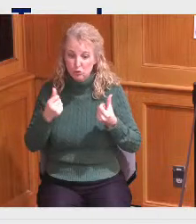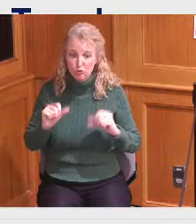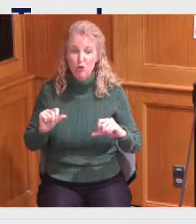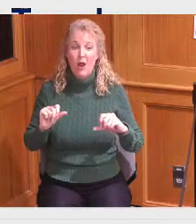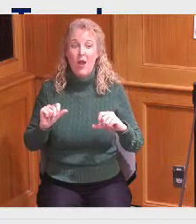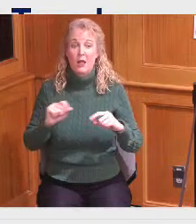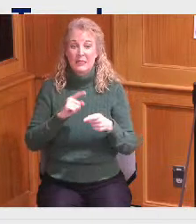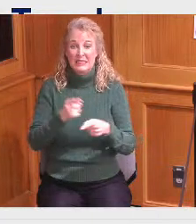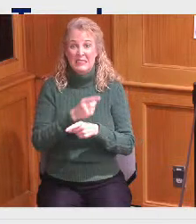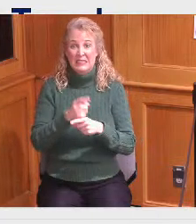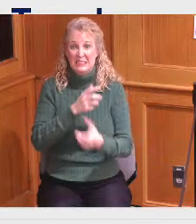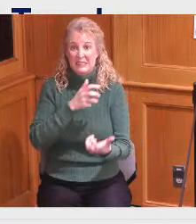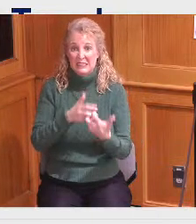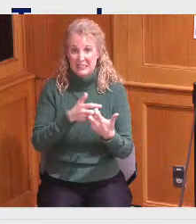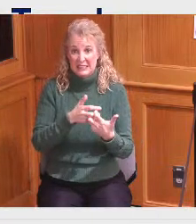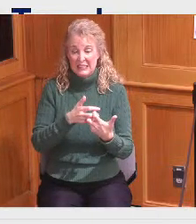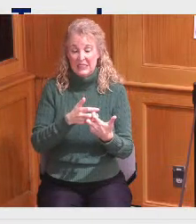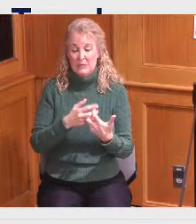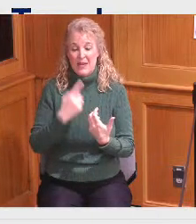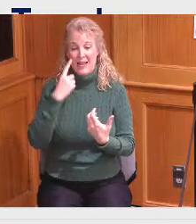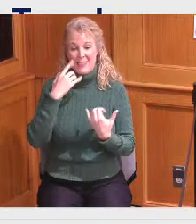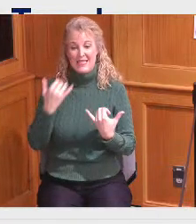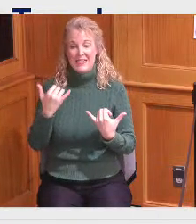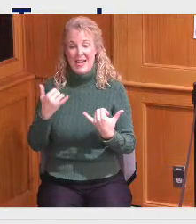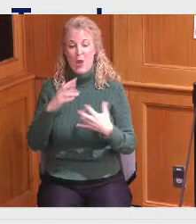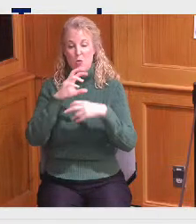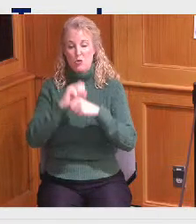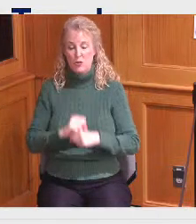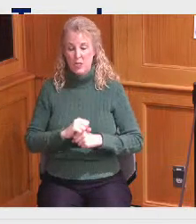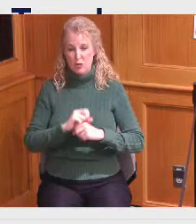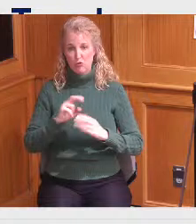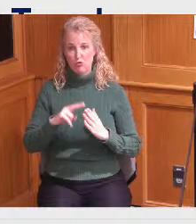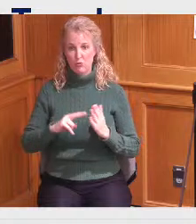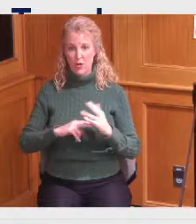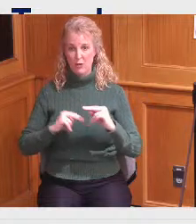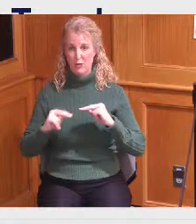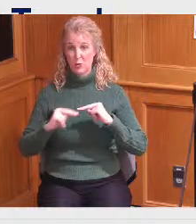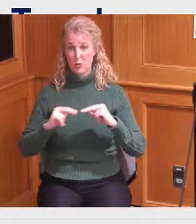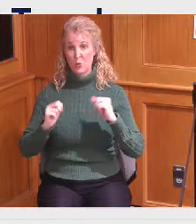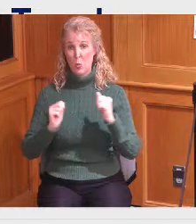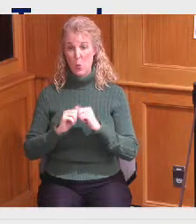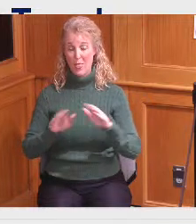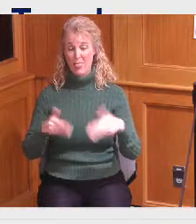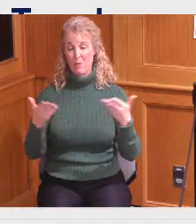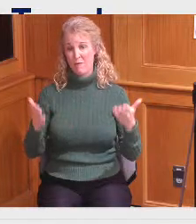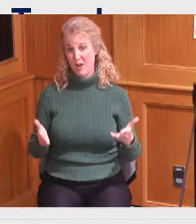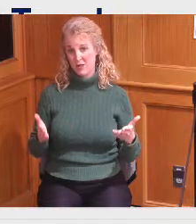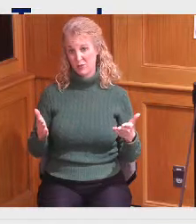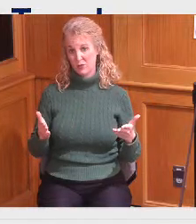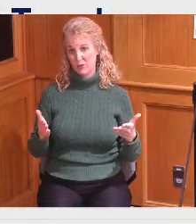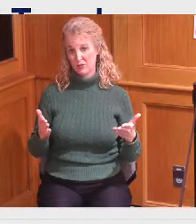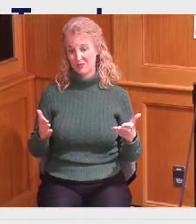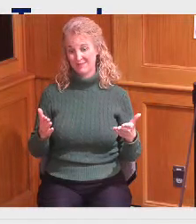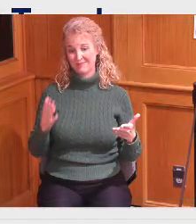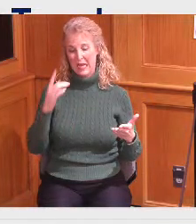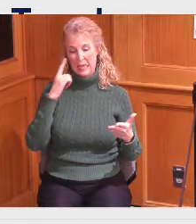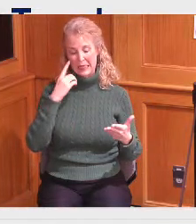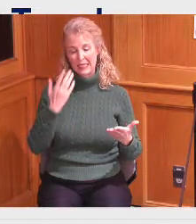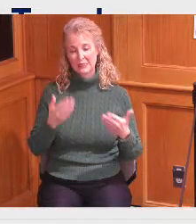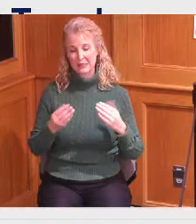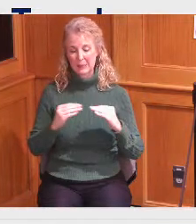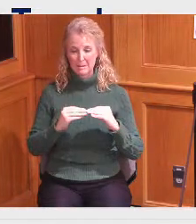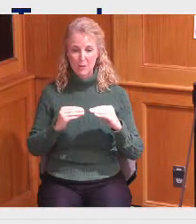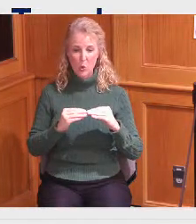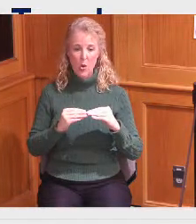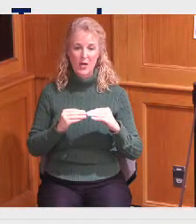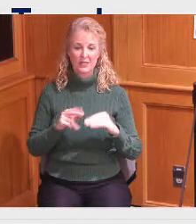to move back to our traditional contract negotiations as we move forward with our providers, looking at more traditional increases